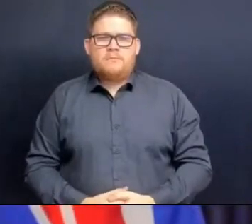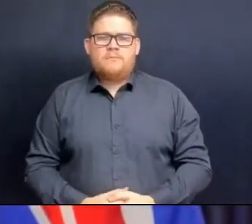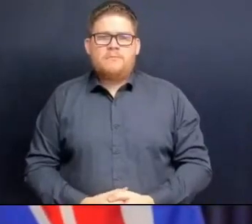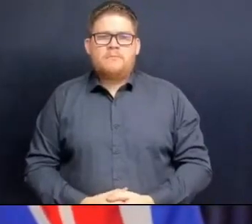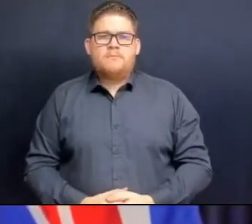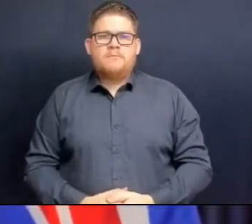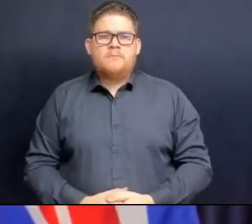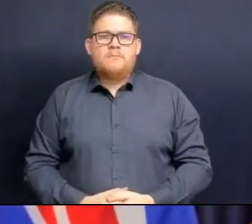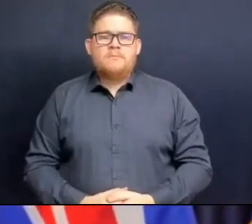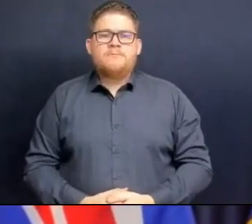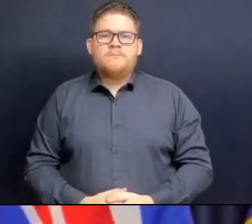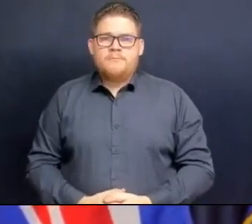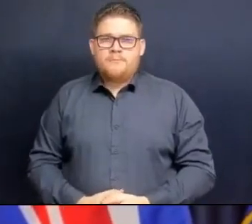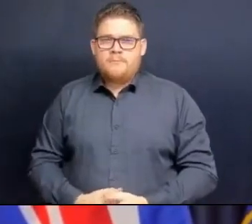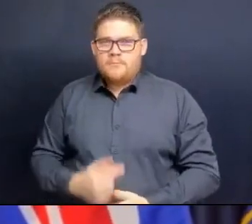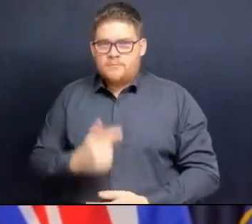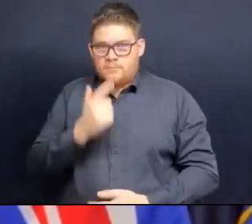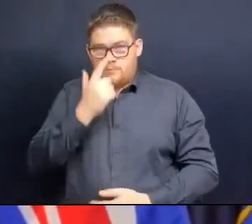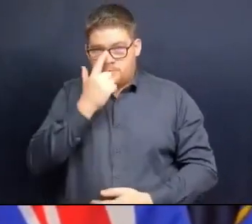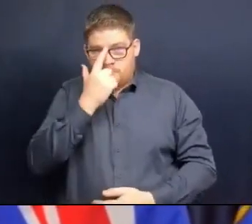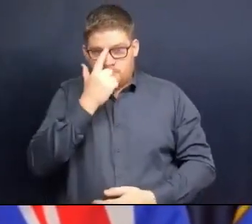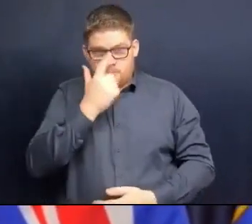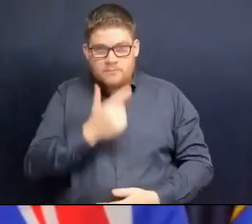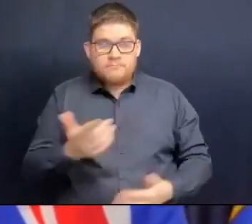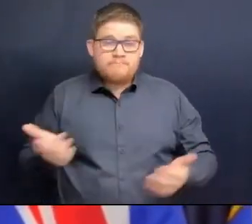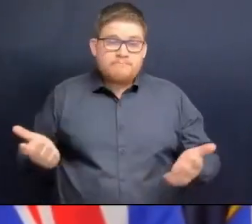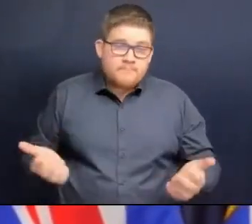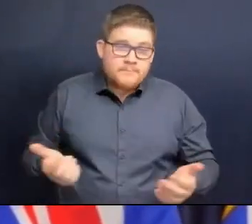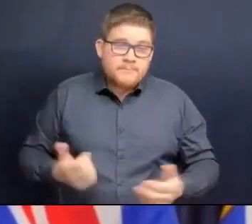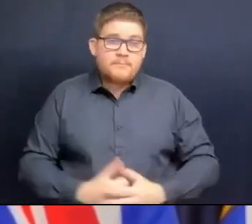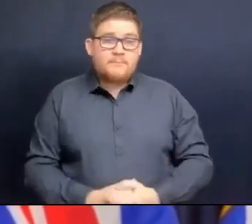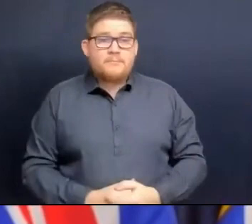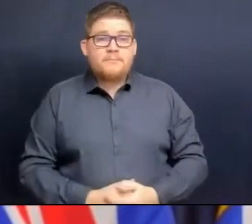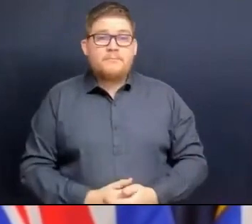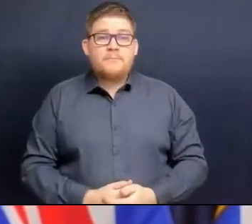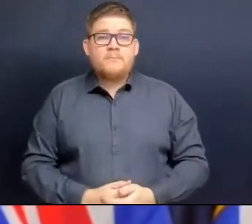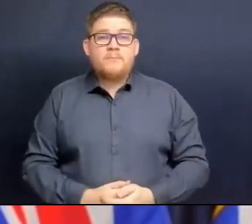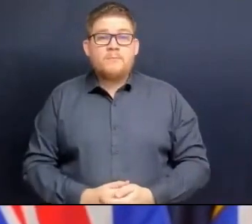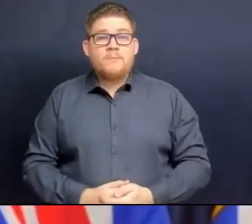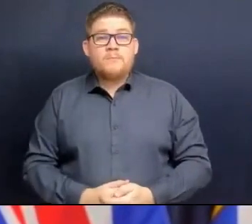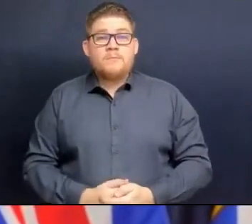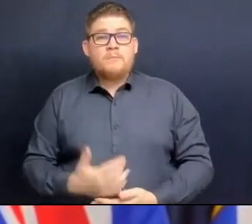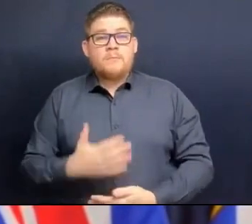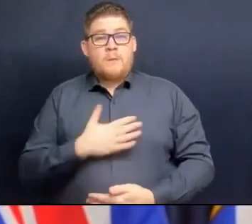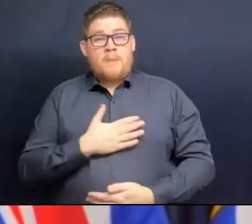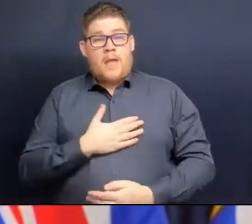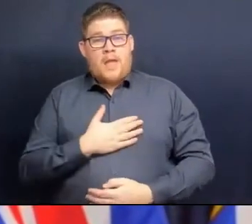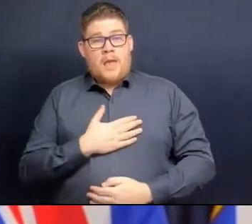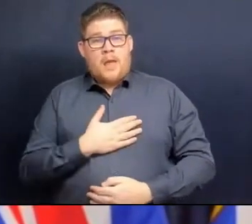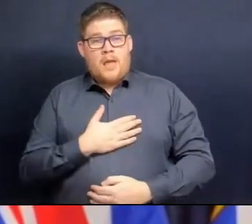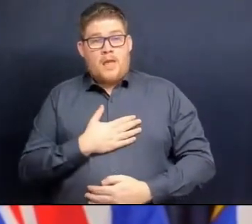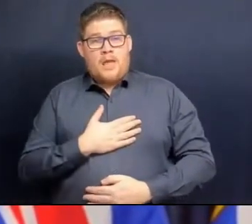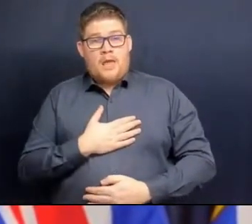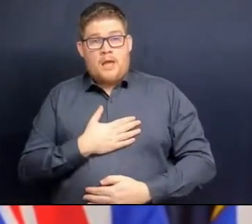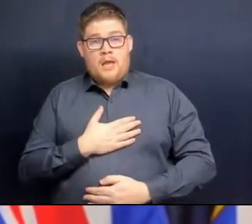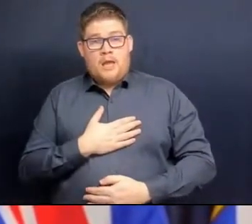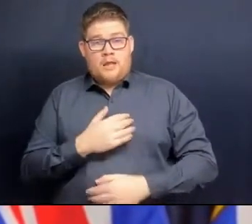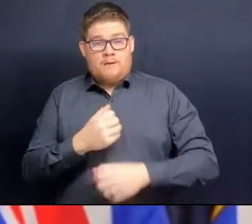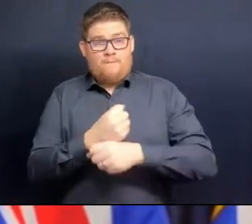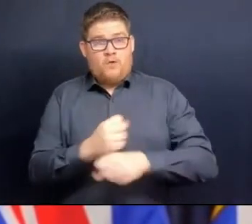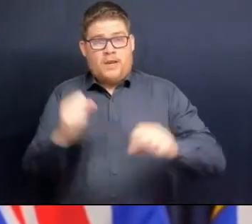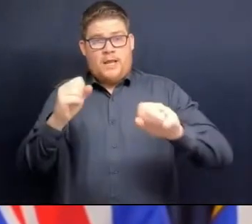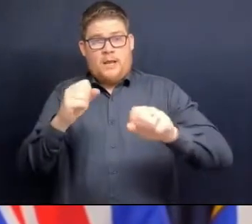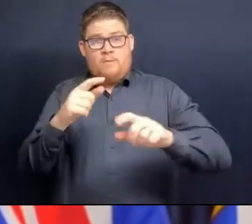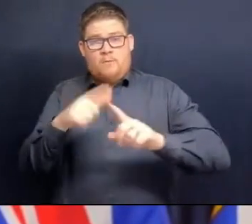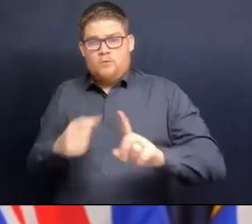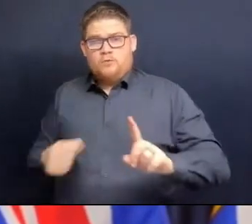I think we all agree that my freedom to swing my arm depends on who's standing in front of me or if anyone's standing in front of me, and I don't